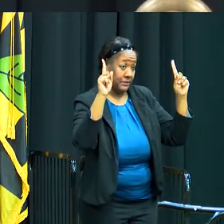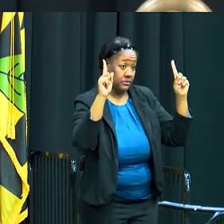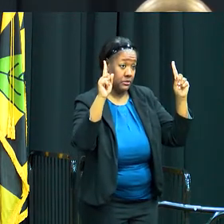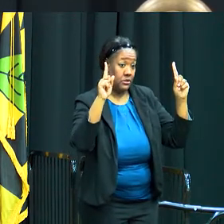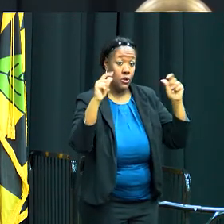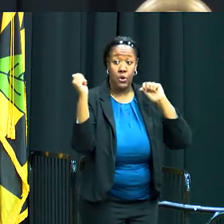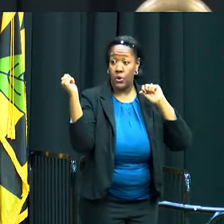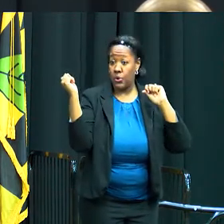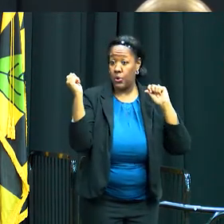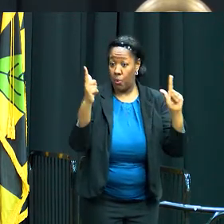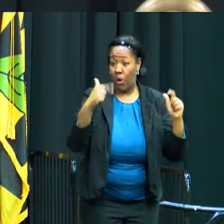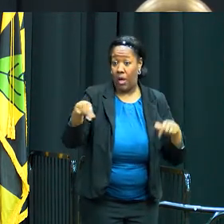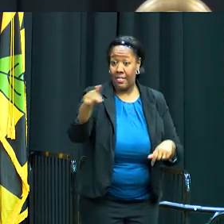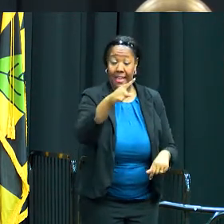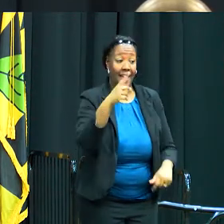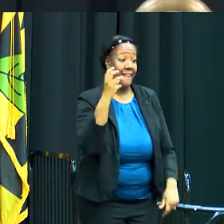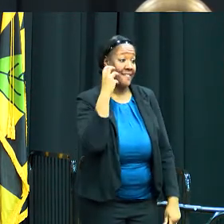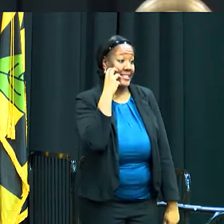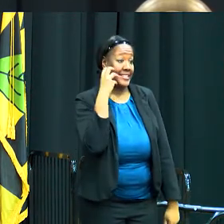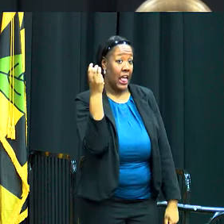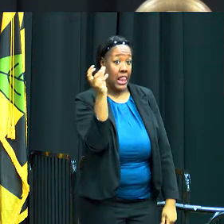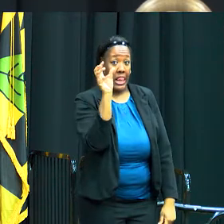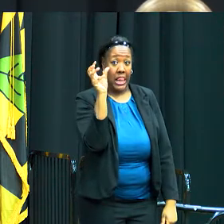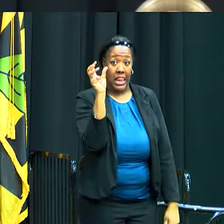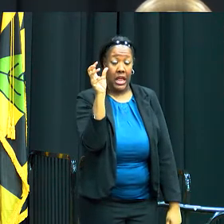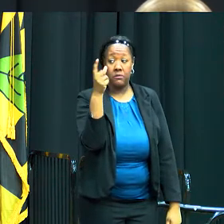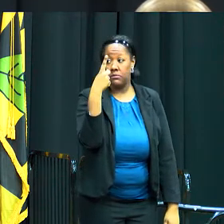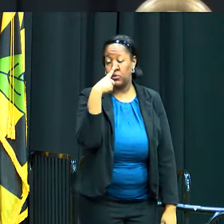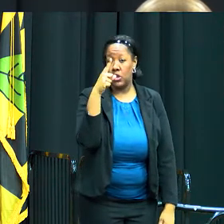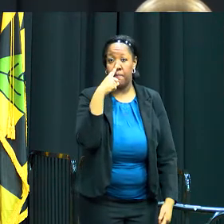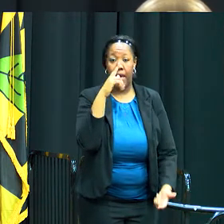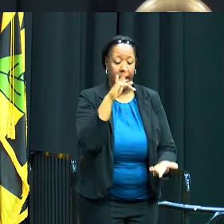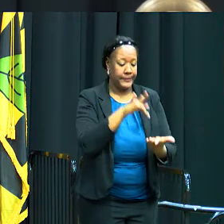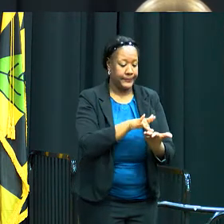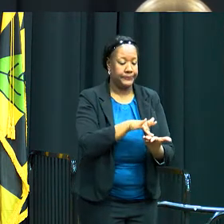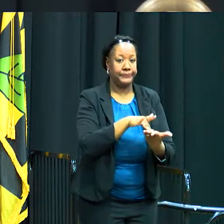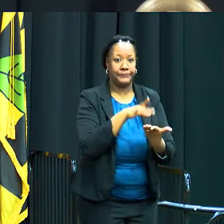You all have cell phones. I'm going to ask you to please silence them.